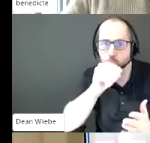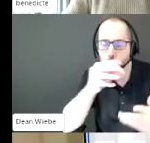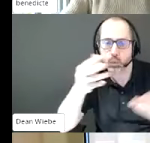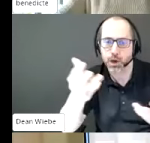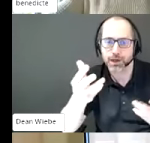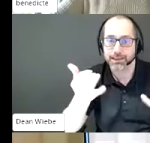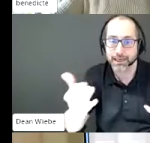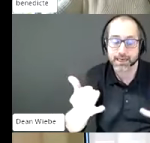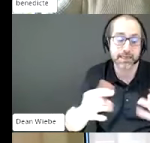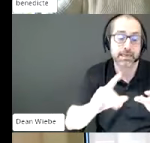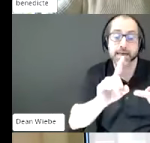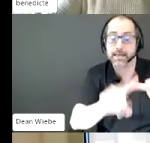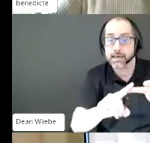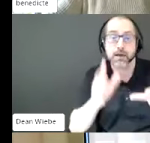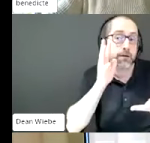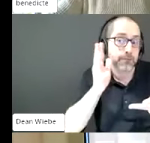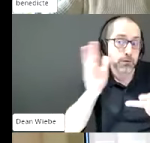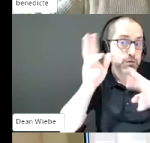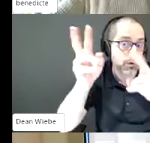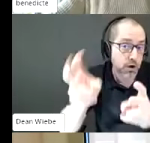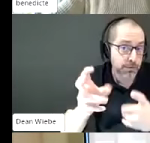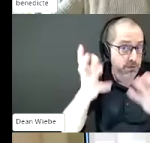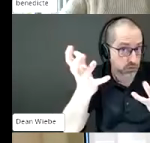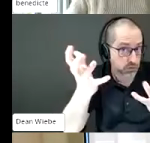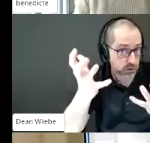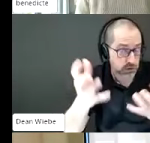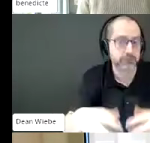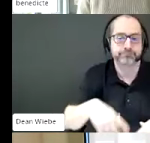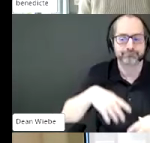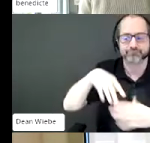like to see in the future for future webinars.